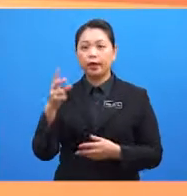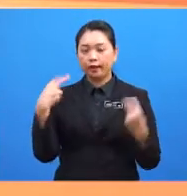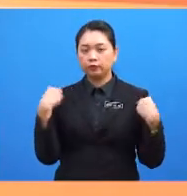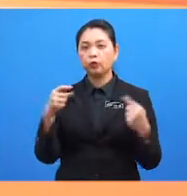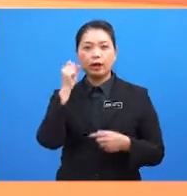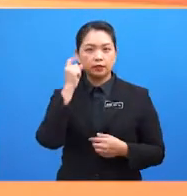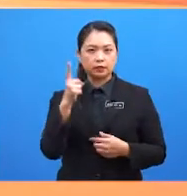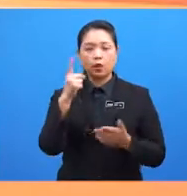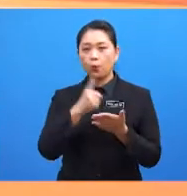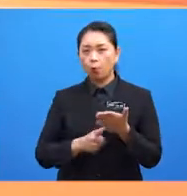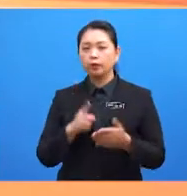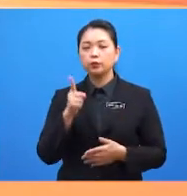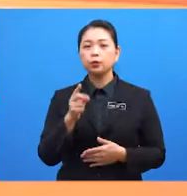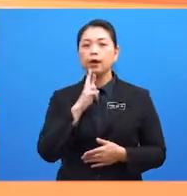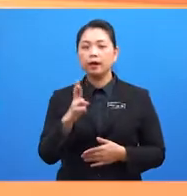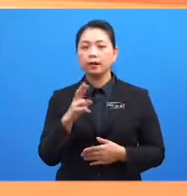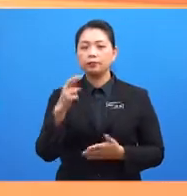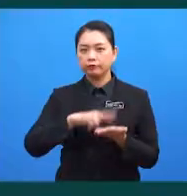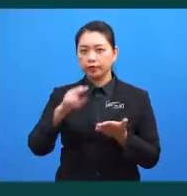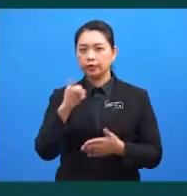reading. First paragraph.